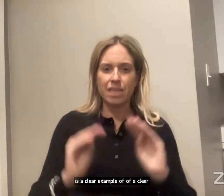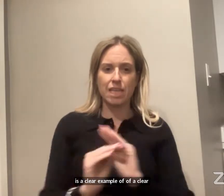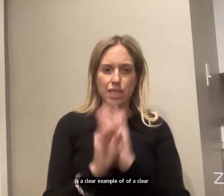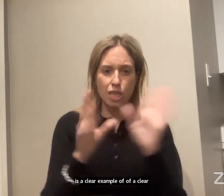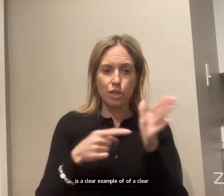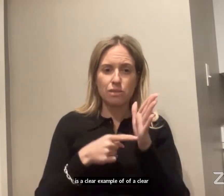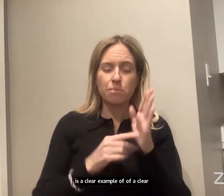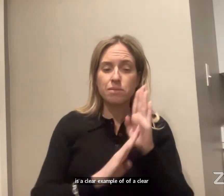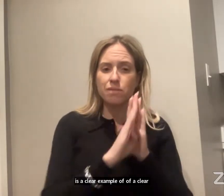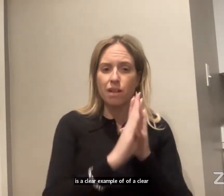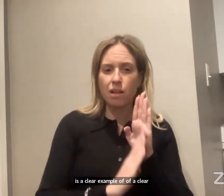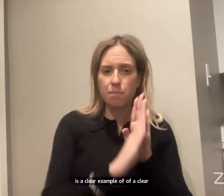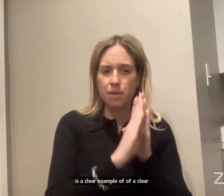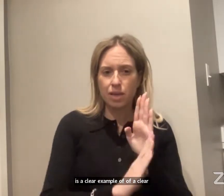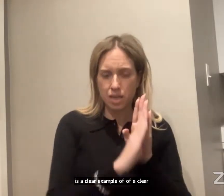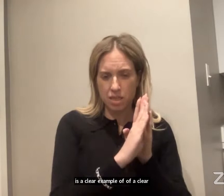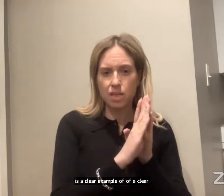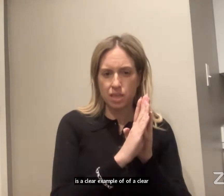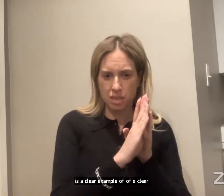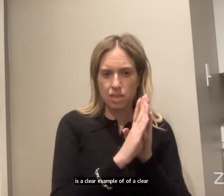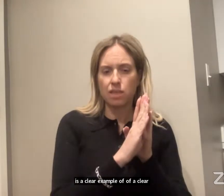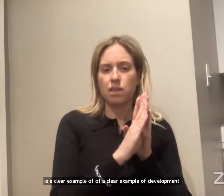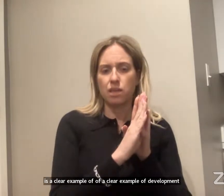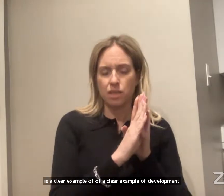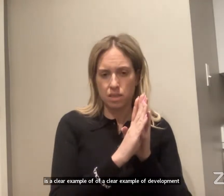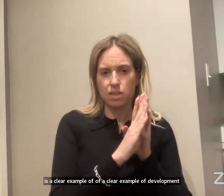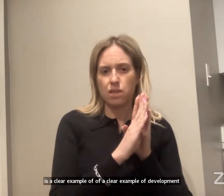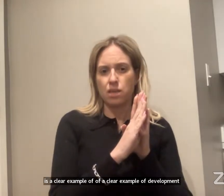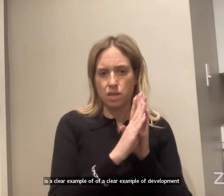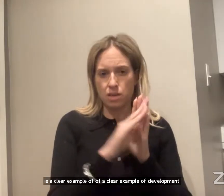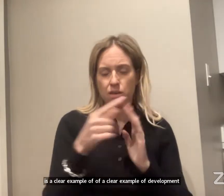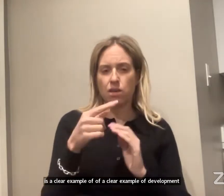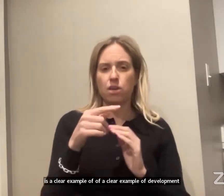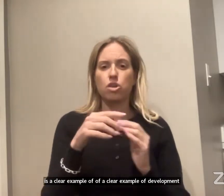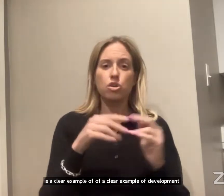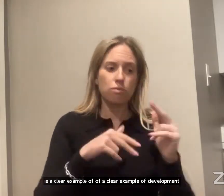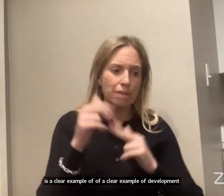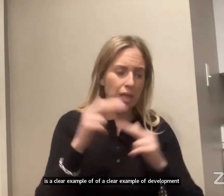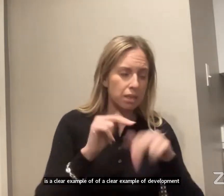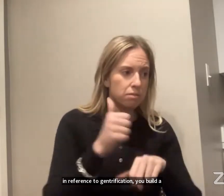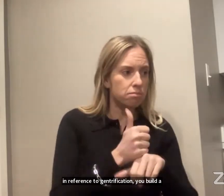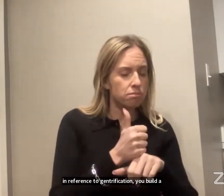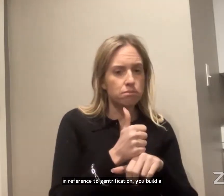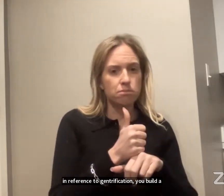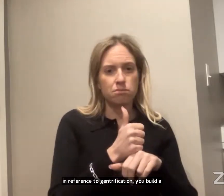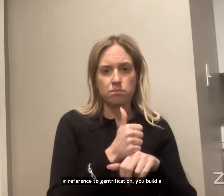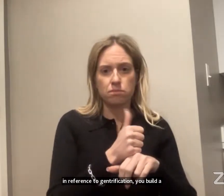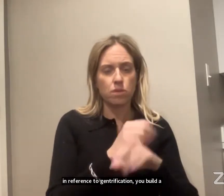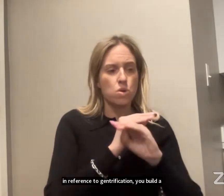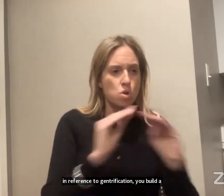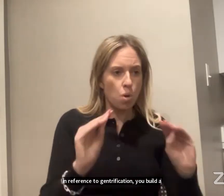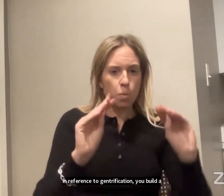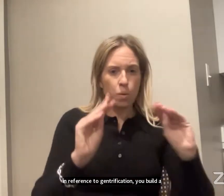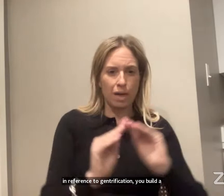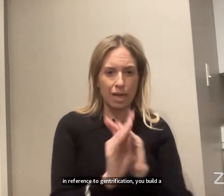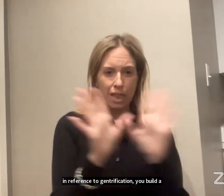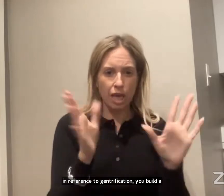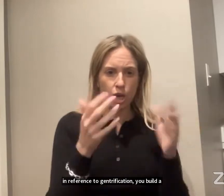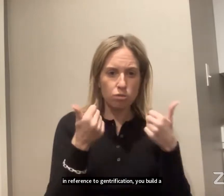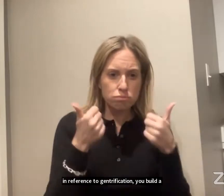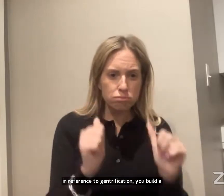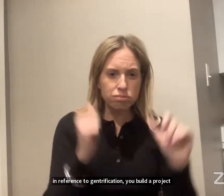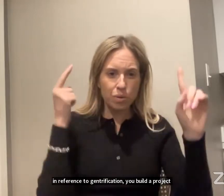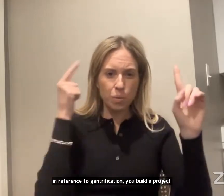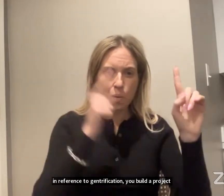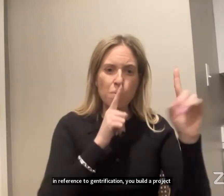of development in reference to gentrification. You build a project with no clear effort to really